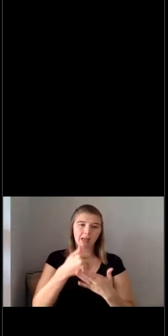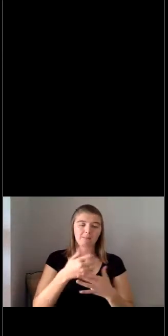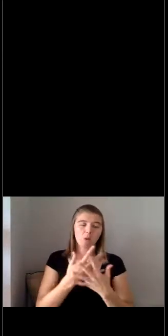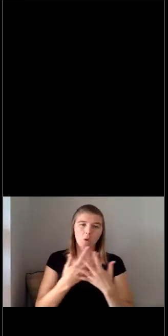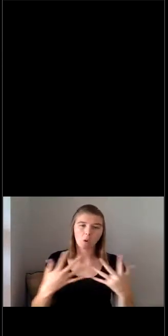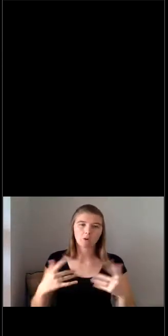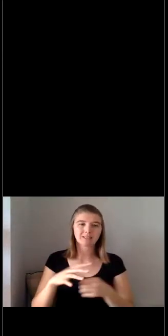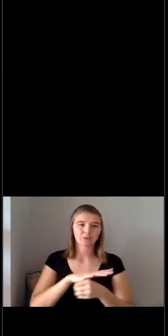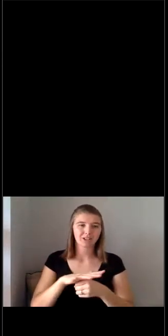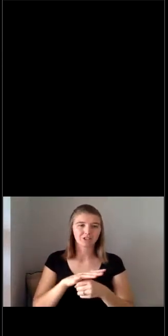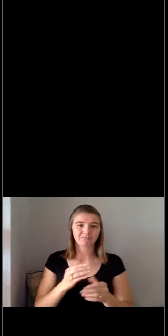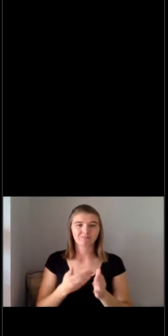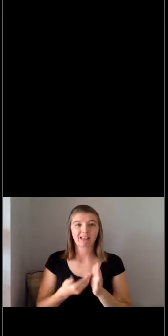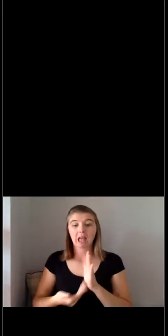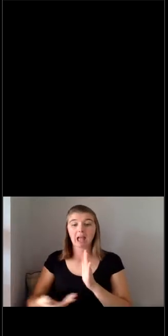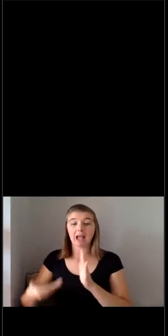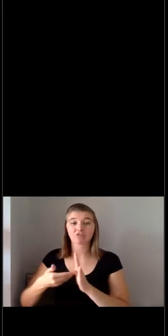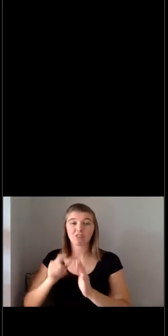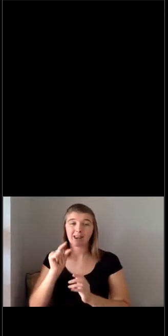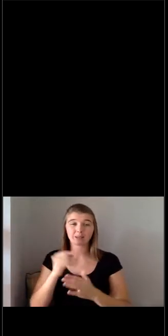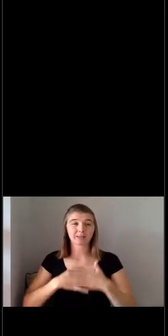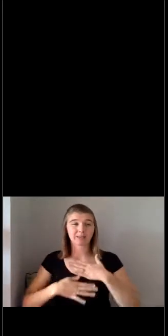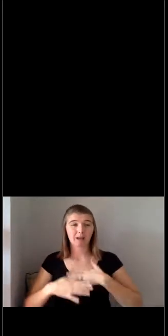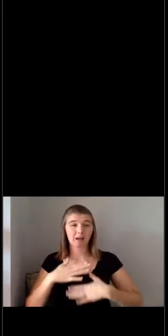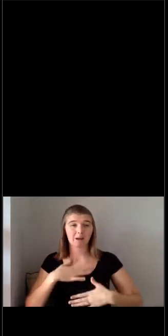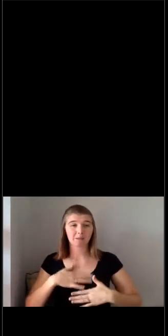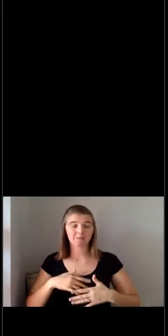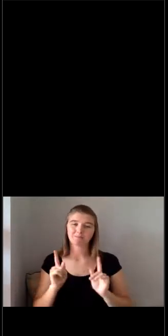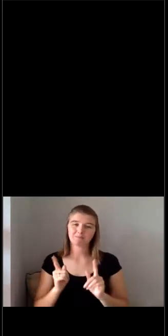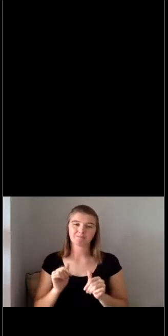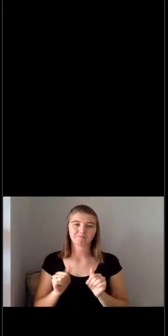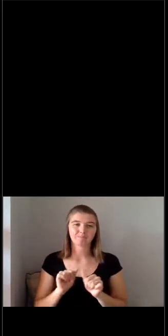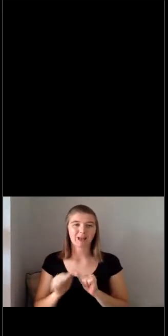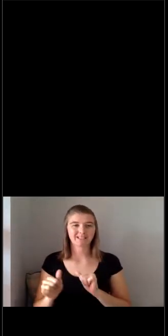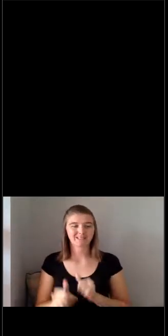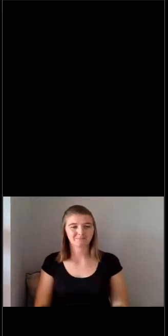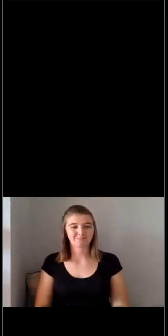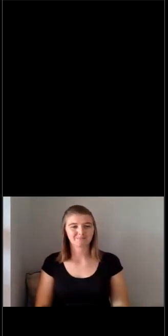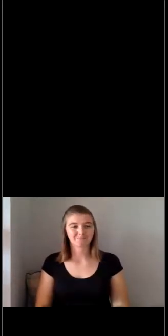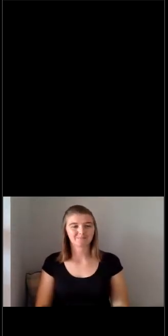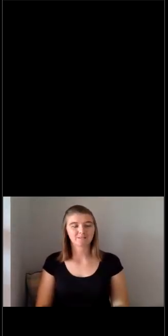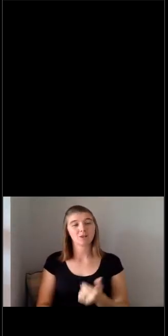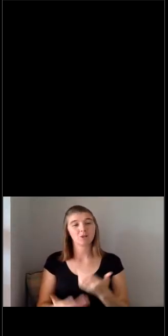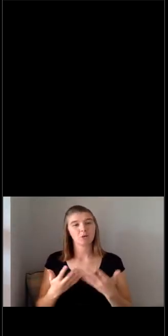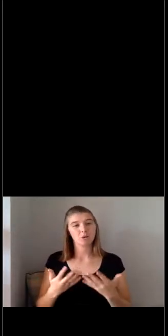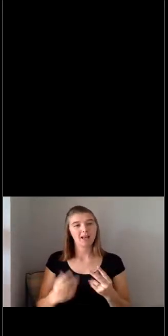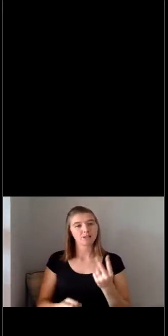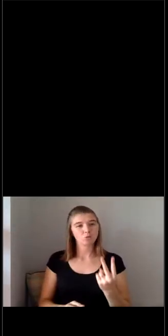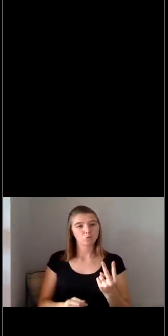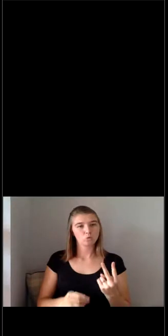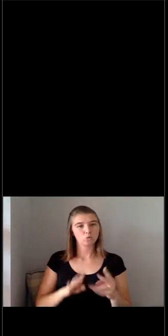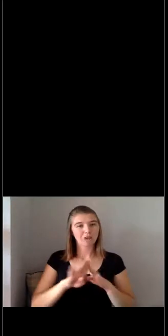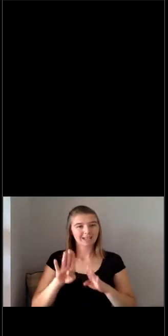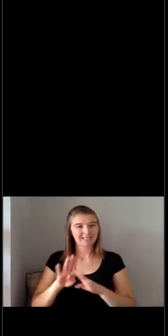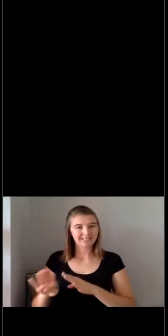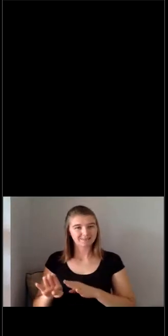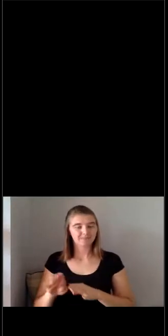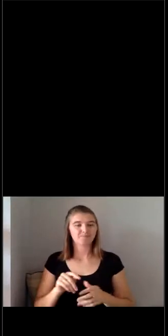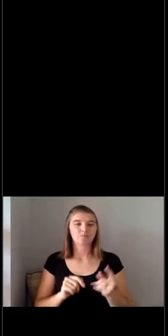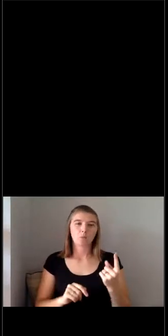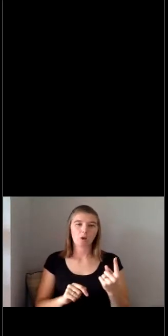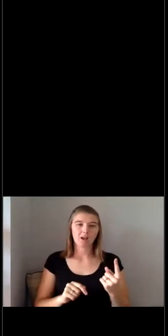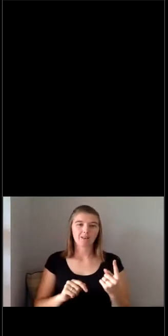bonus. So today I'm going to do two types of practice. The first practice I'm going to talk about is going to be for those people